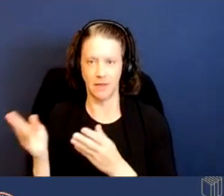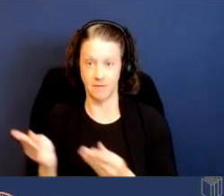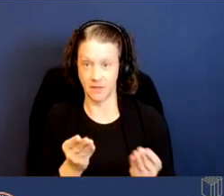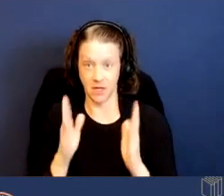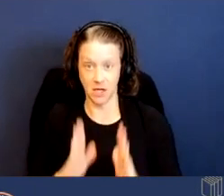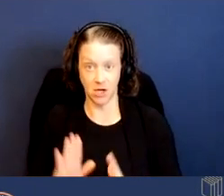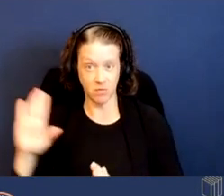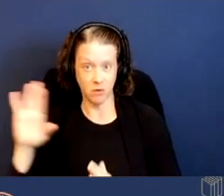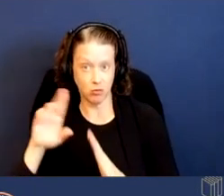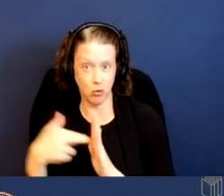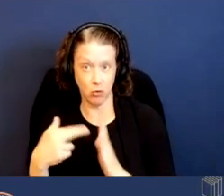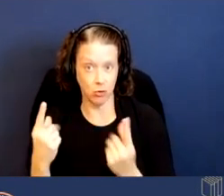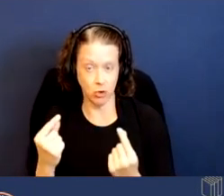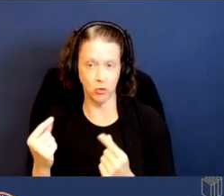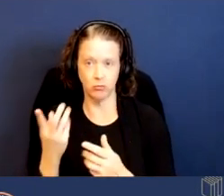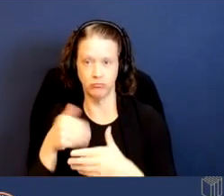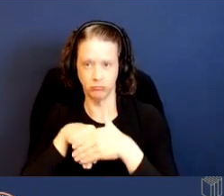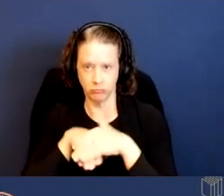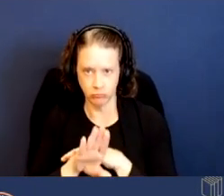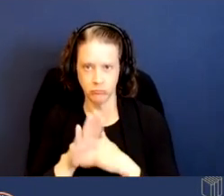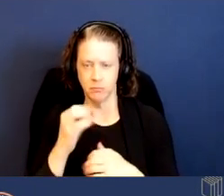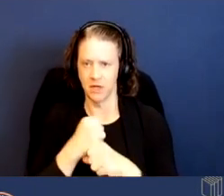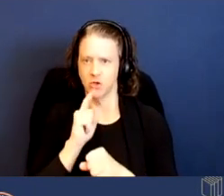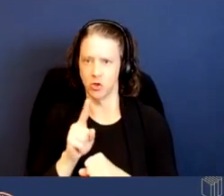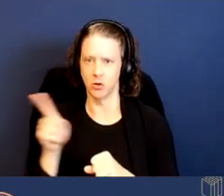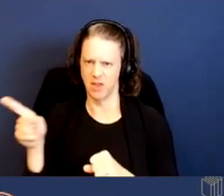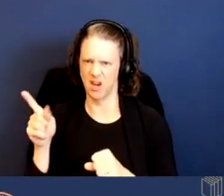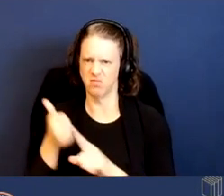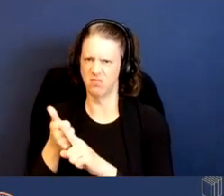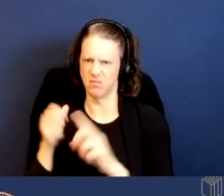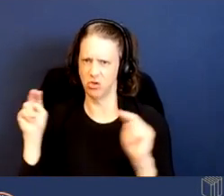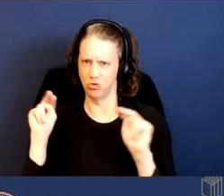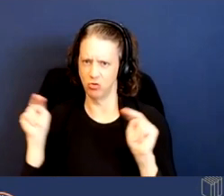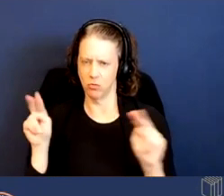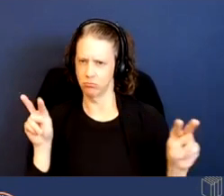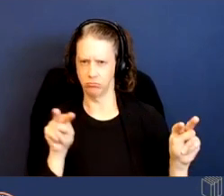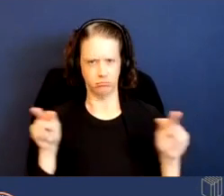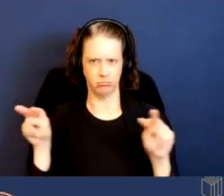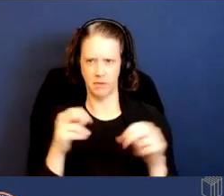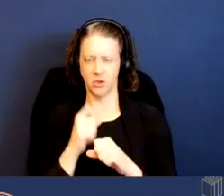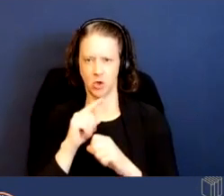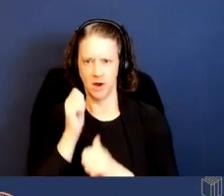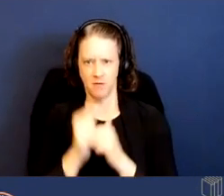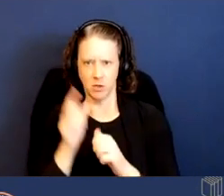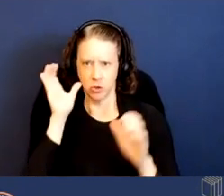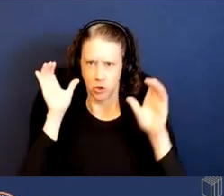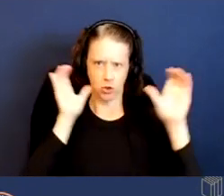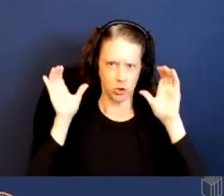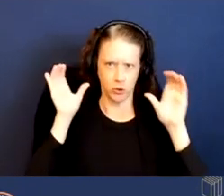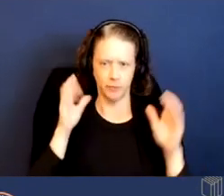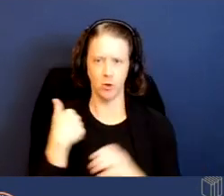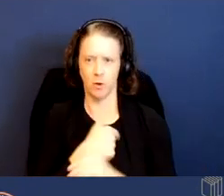in to make sure that that's happening as sort of a neutral party. And so we have other states that offer this on